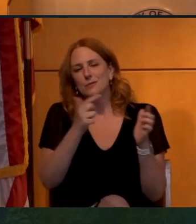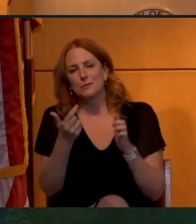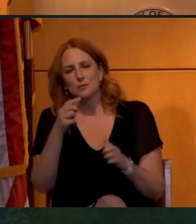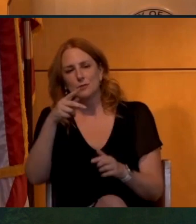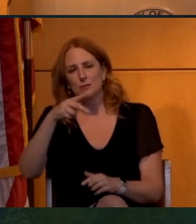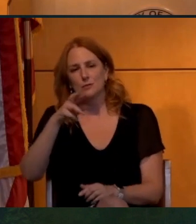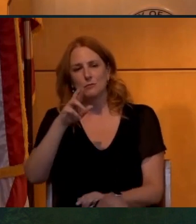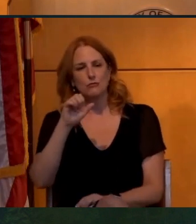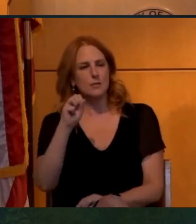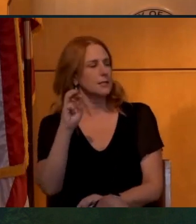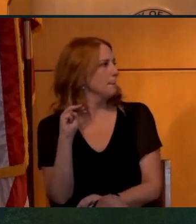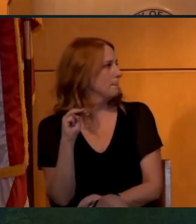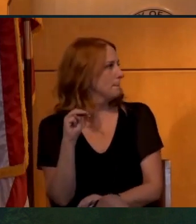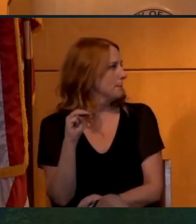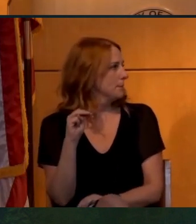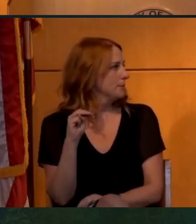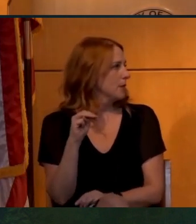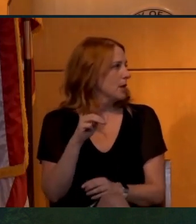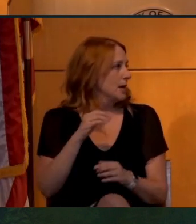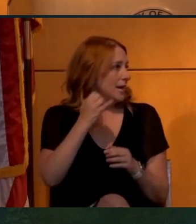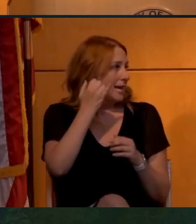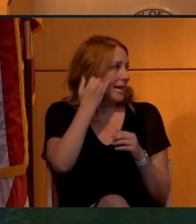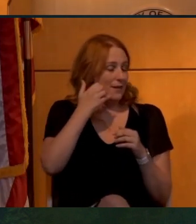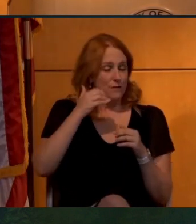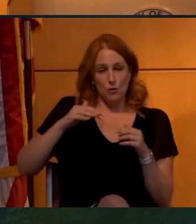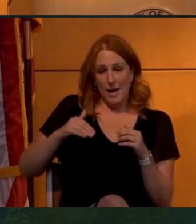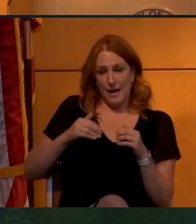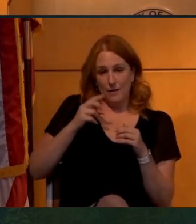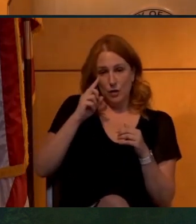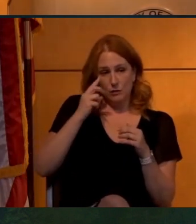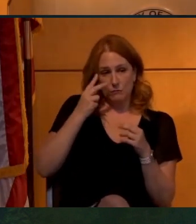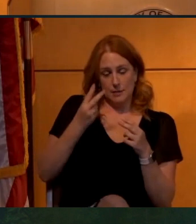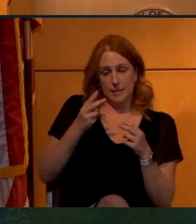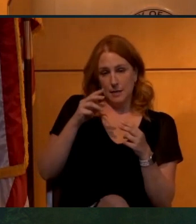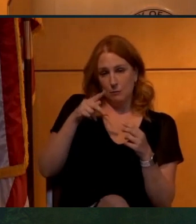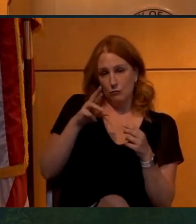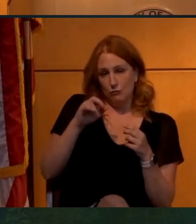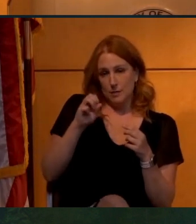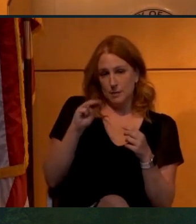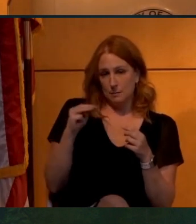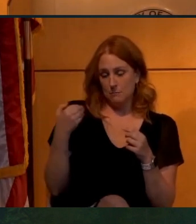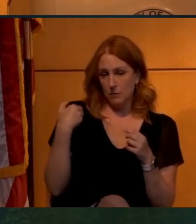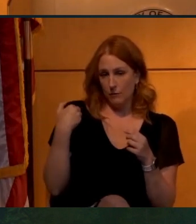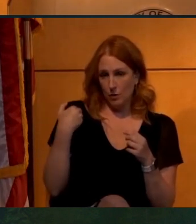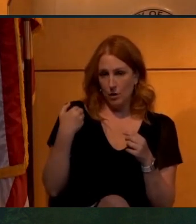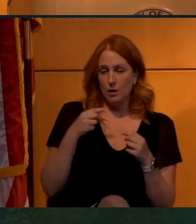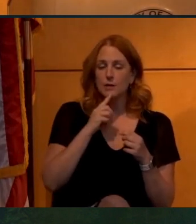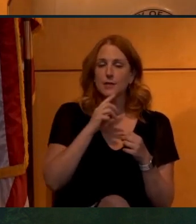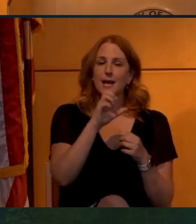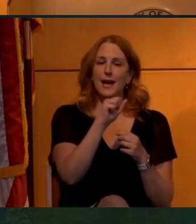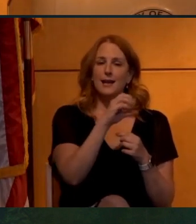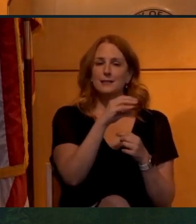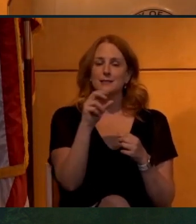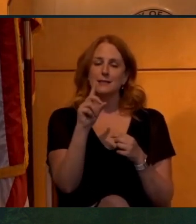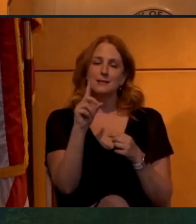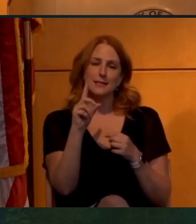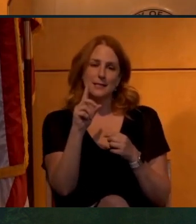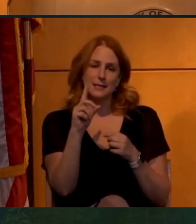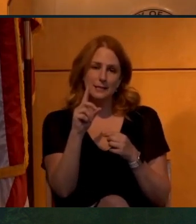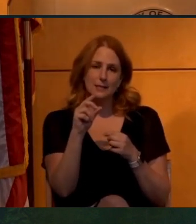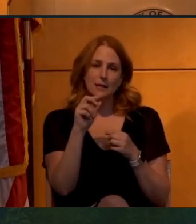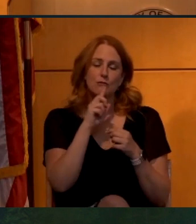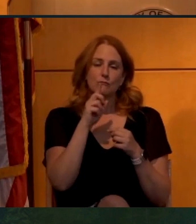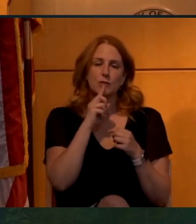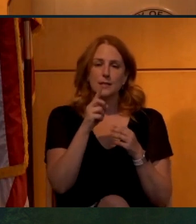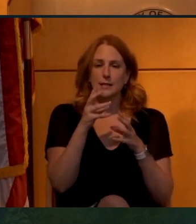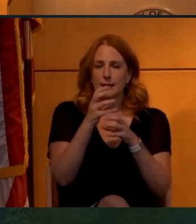Prism. So for those of you who haven't heard of Prism, this is SMD's current way of acquiring science payloads to fly on